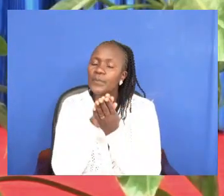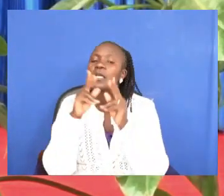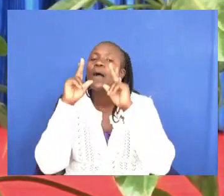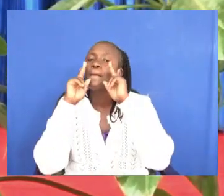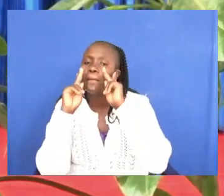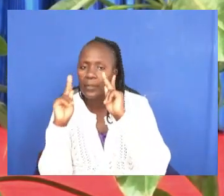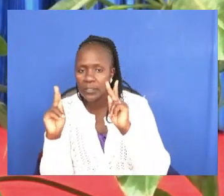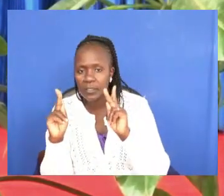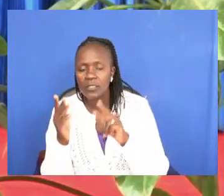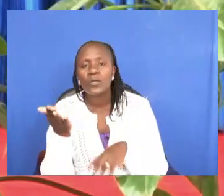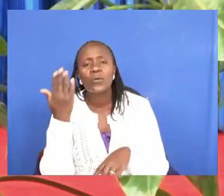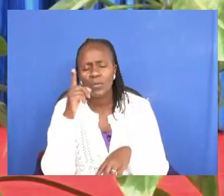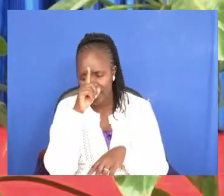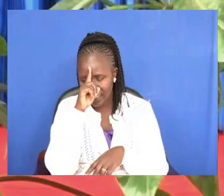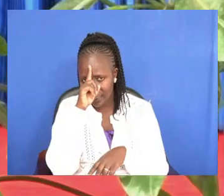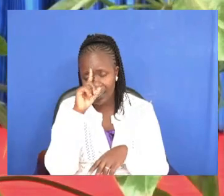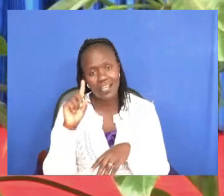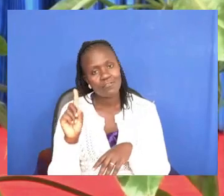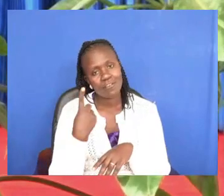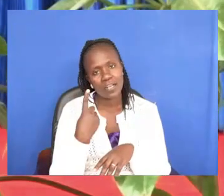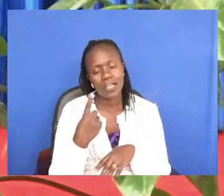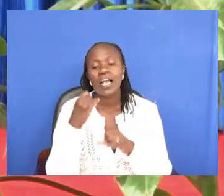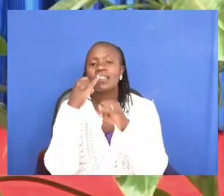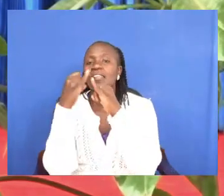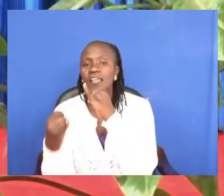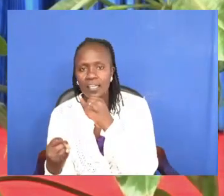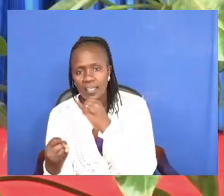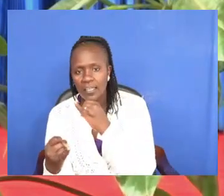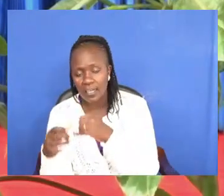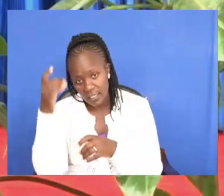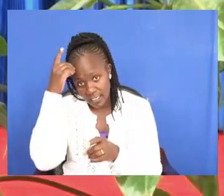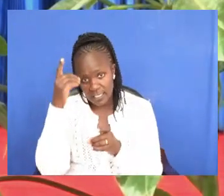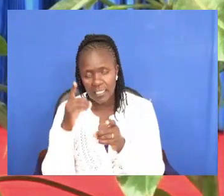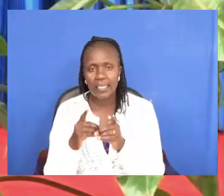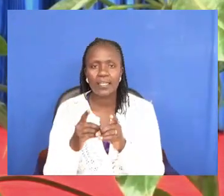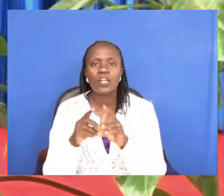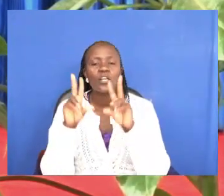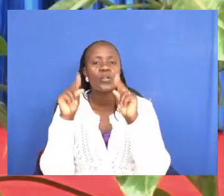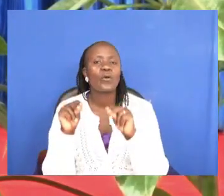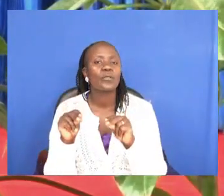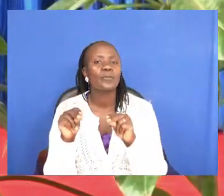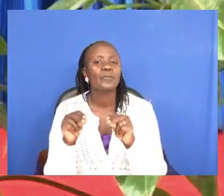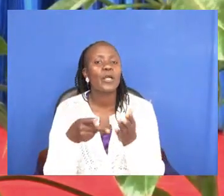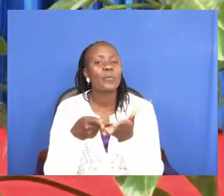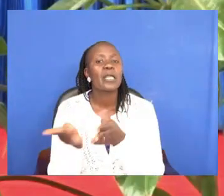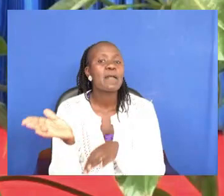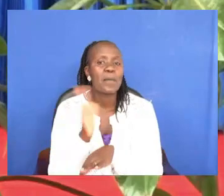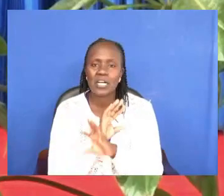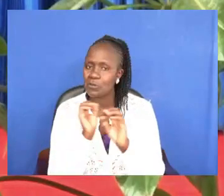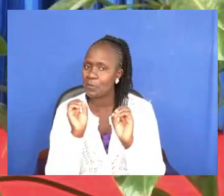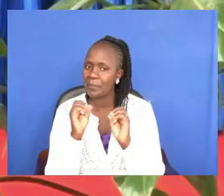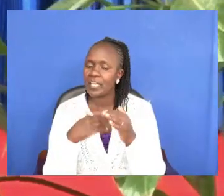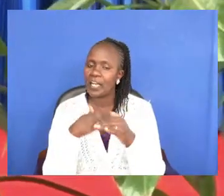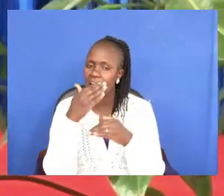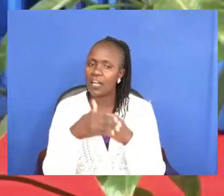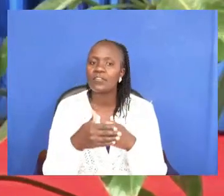peace. He was angry at first, but at the end, he decided not to pay back